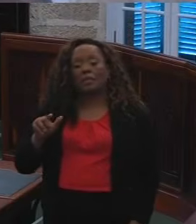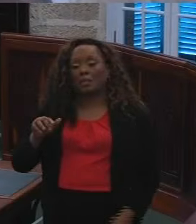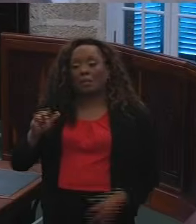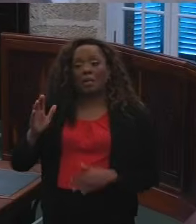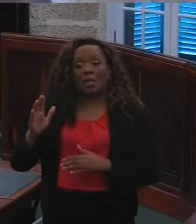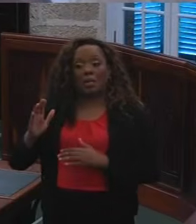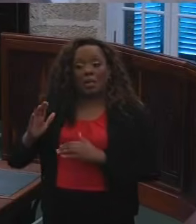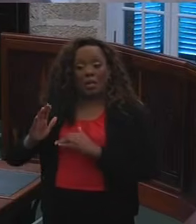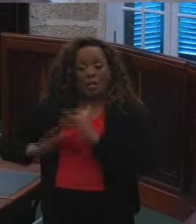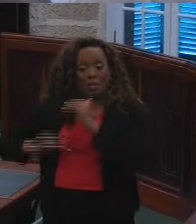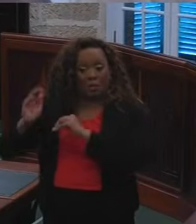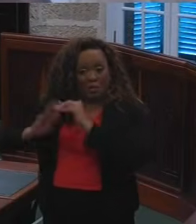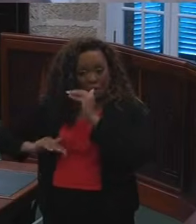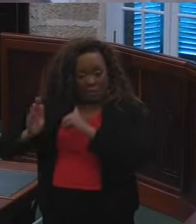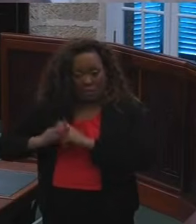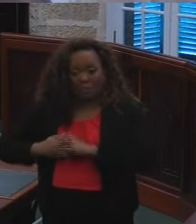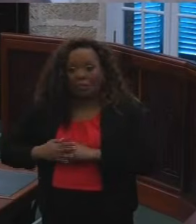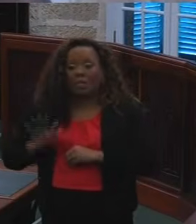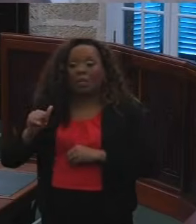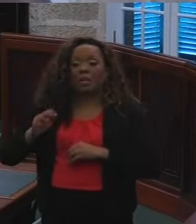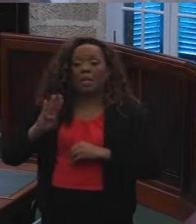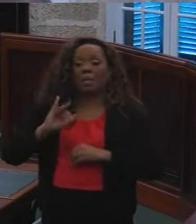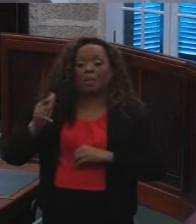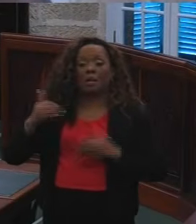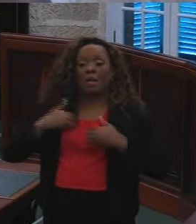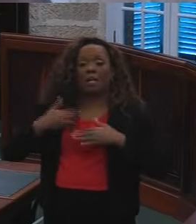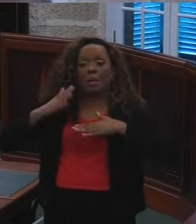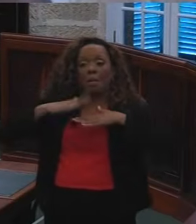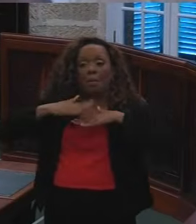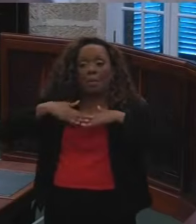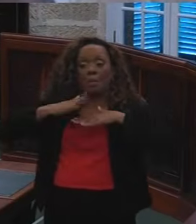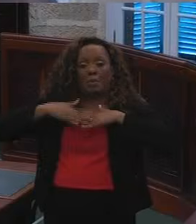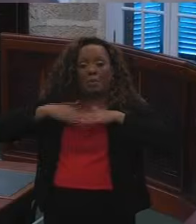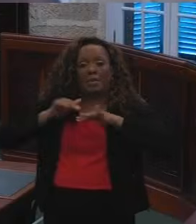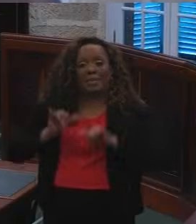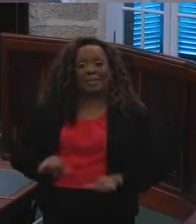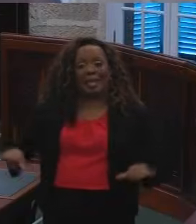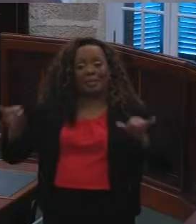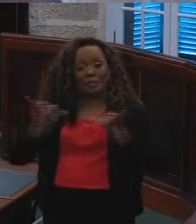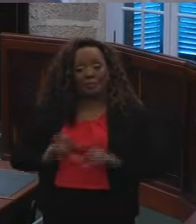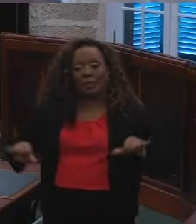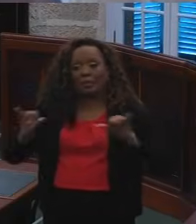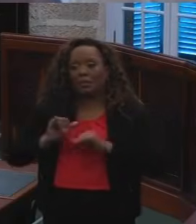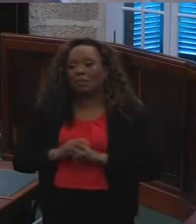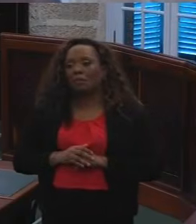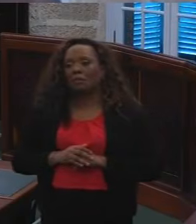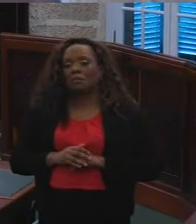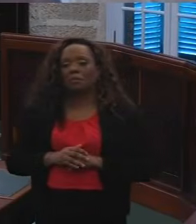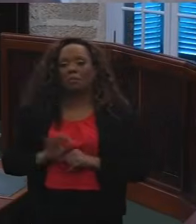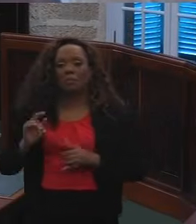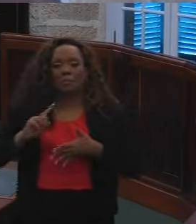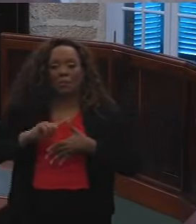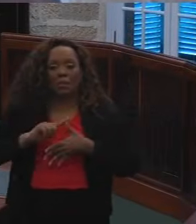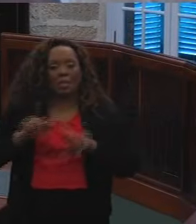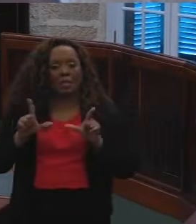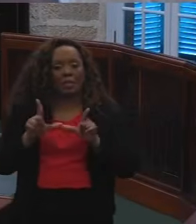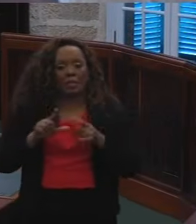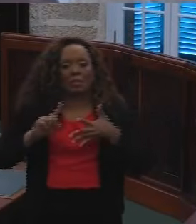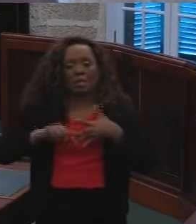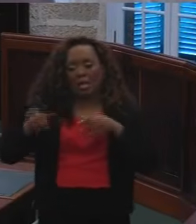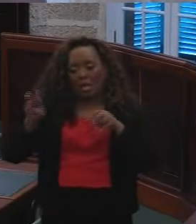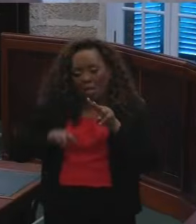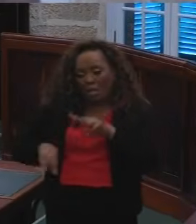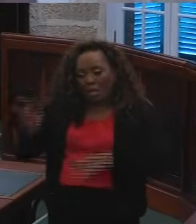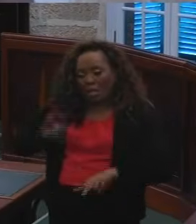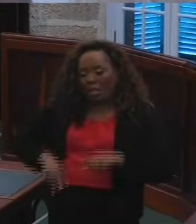standards for facilities caring for older persons. including licensing, inspection, monitoring,